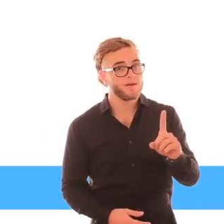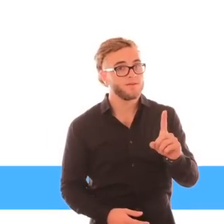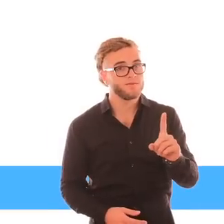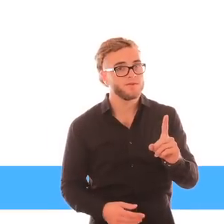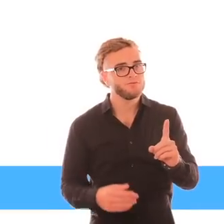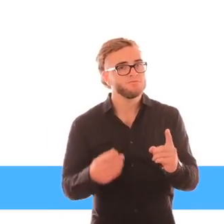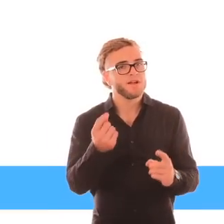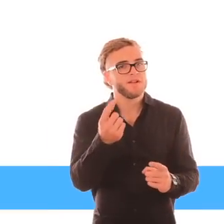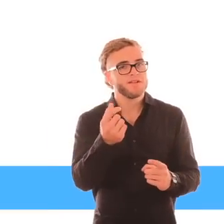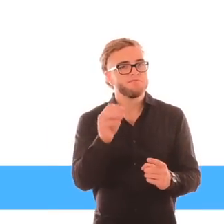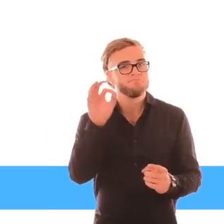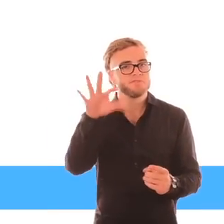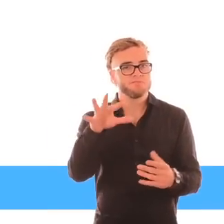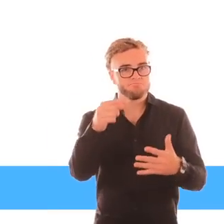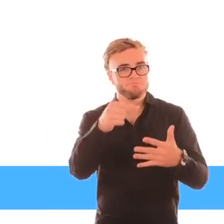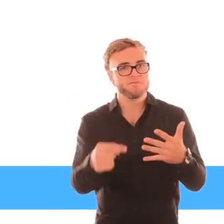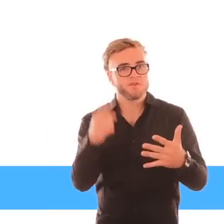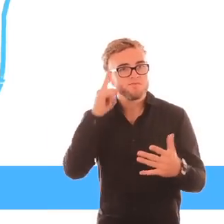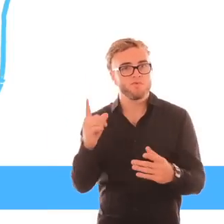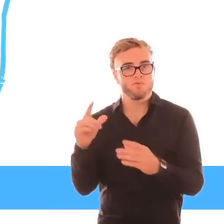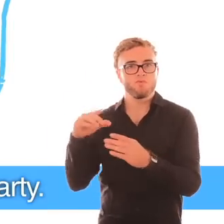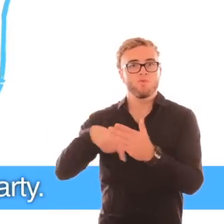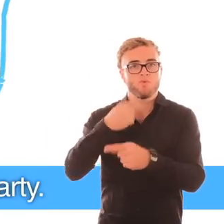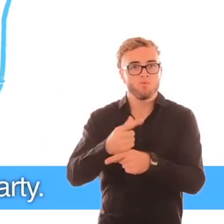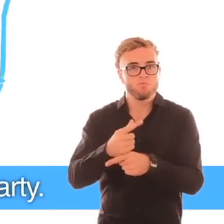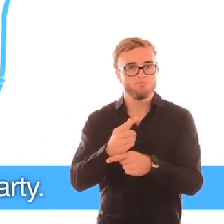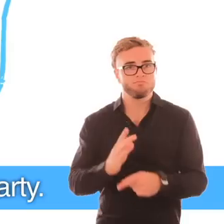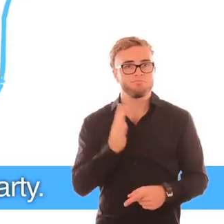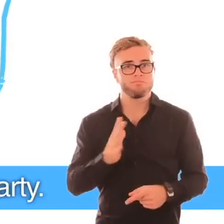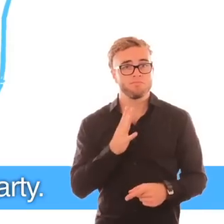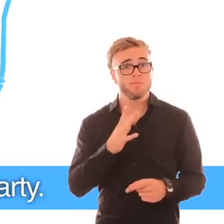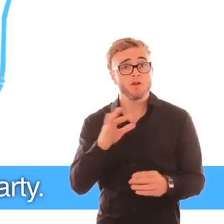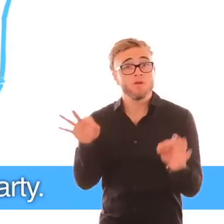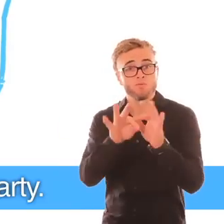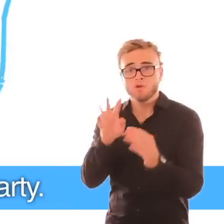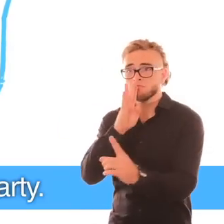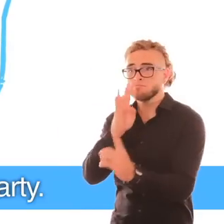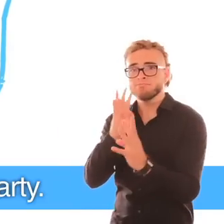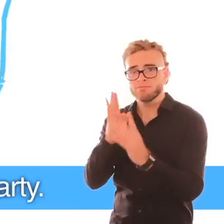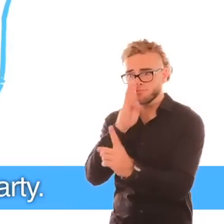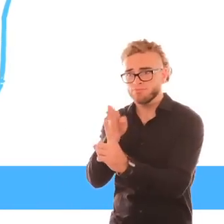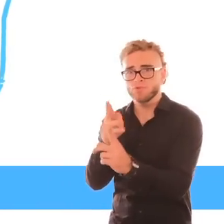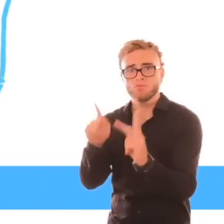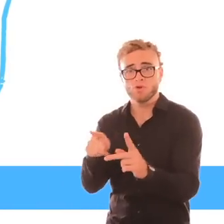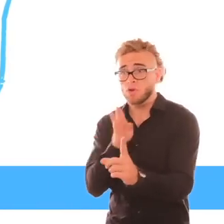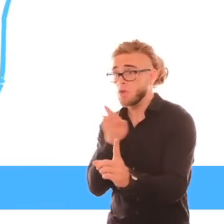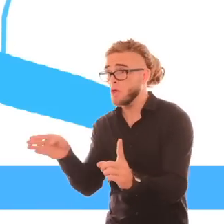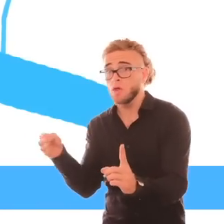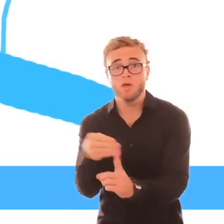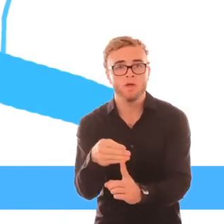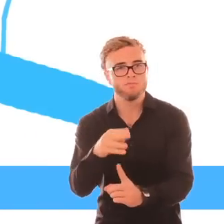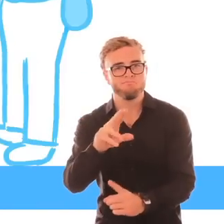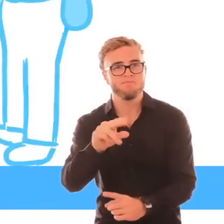Here are a few guidelines for global disability etiquette. Speak directly to the person, not to a third party. When you are speaking with